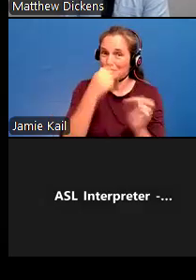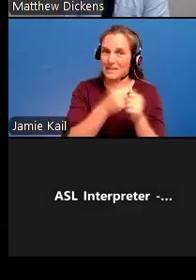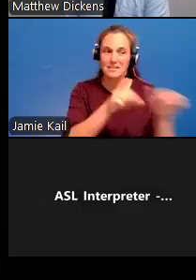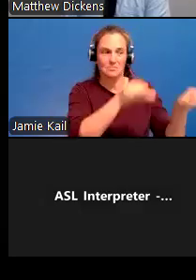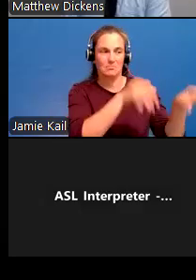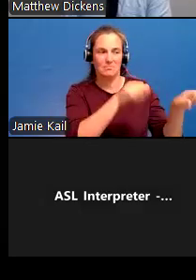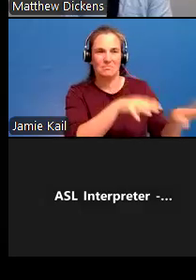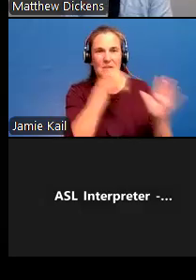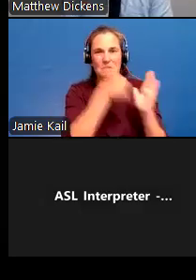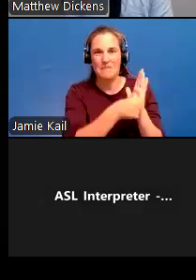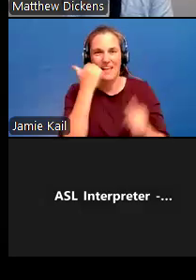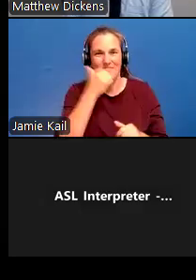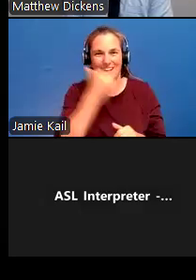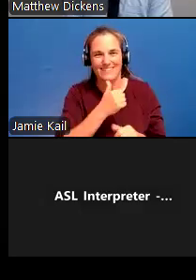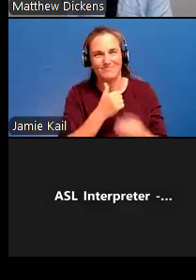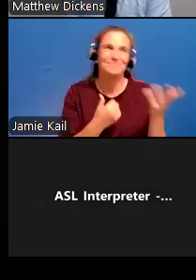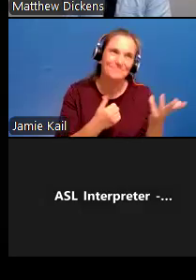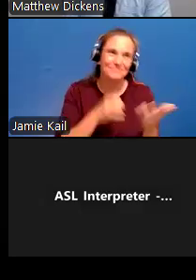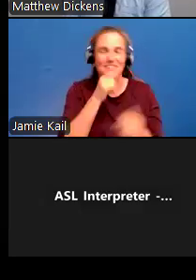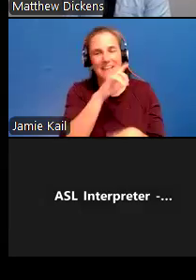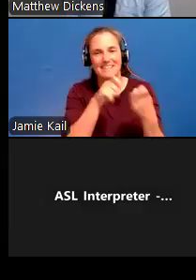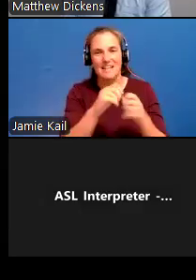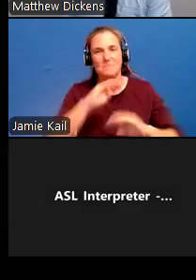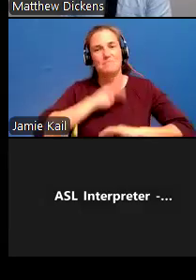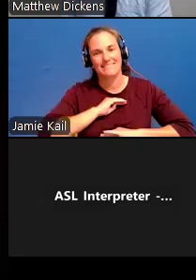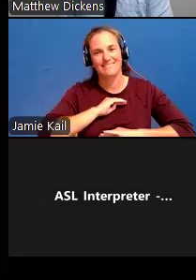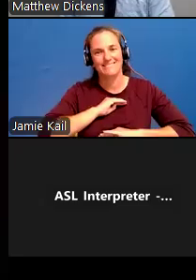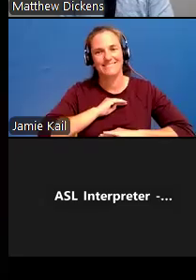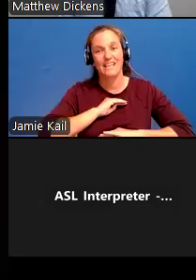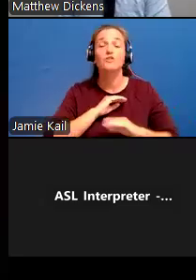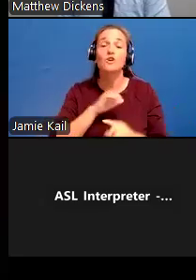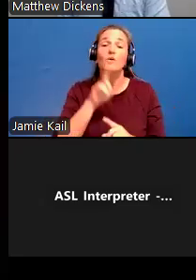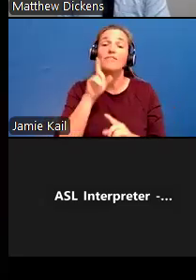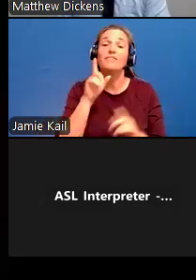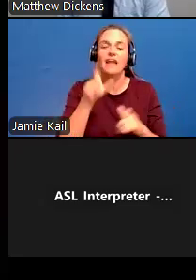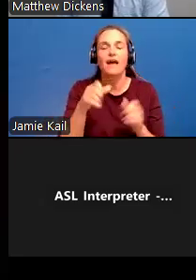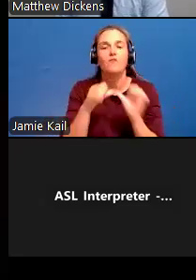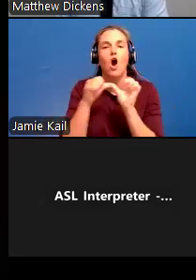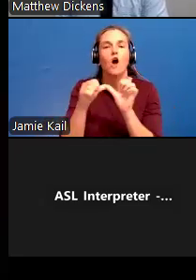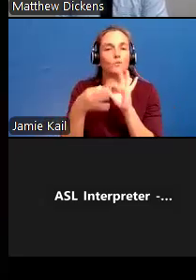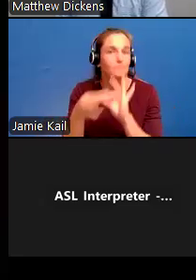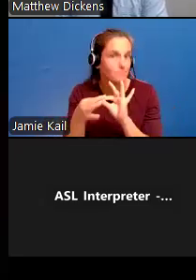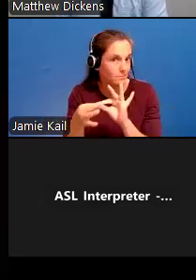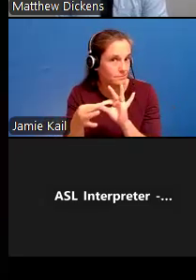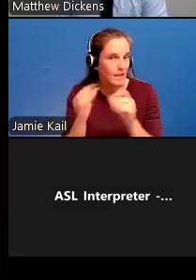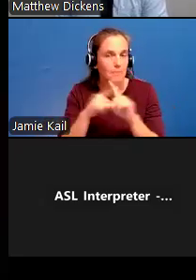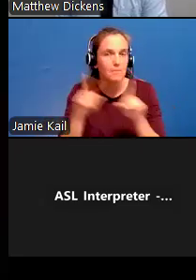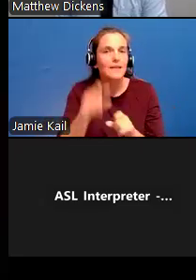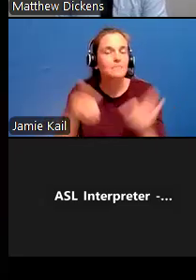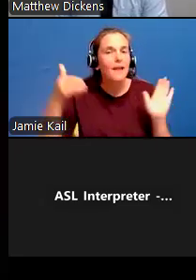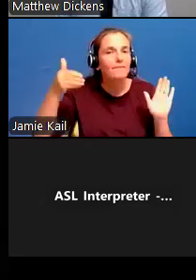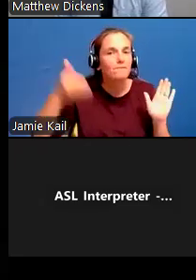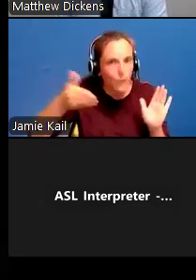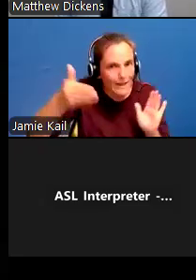No, that it doesn't quite meet. And so not only do they have to have an ongoing relationship, but it has to be a frequent and